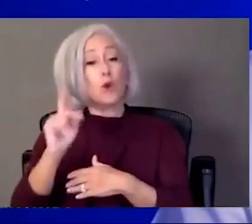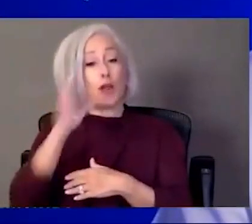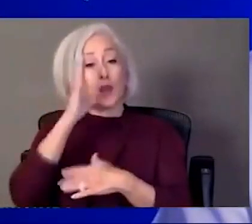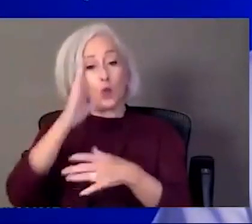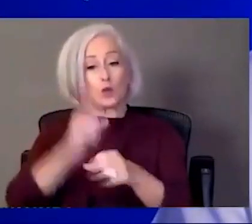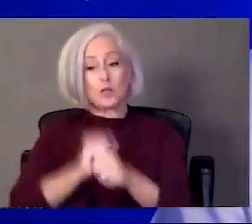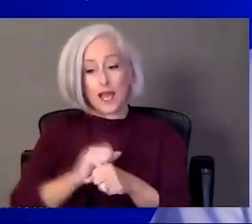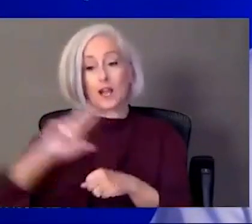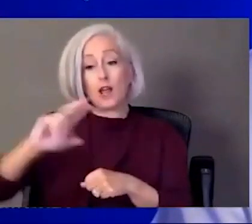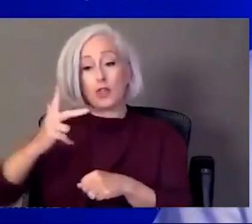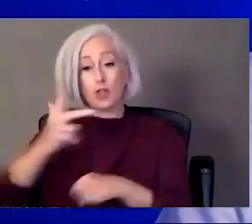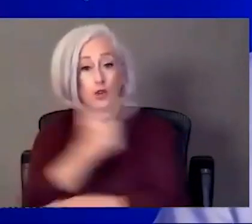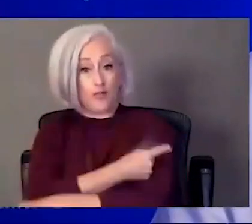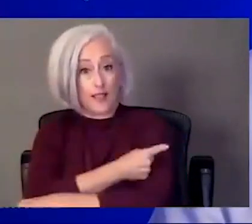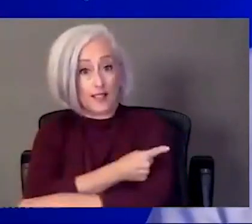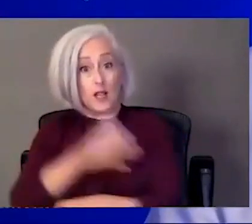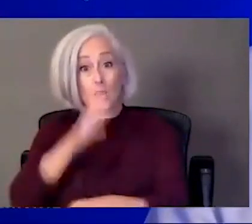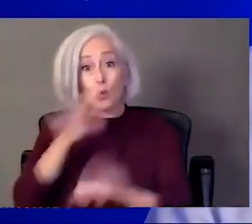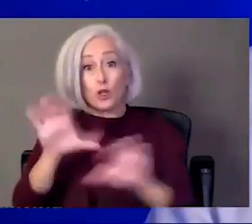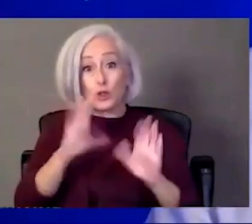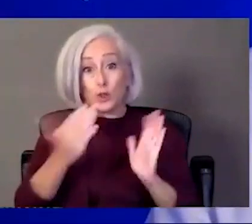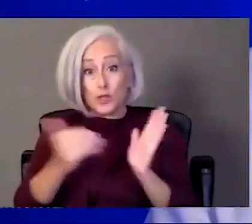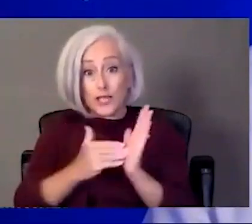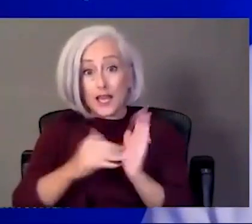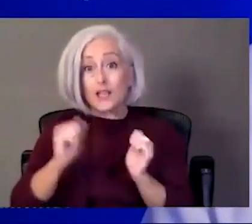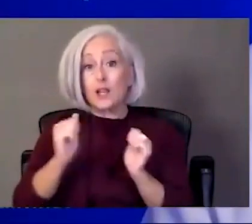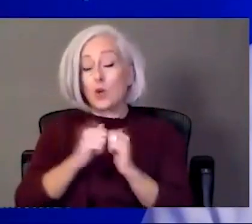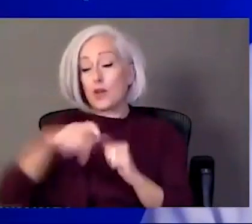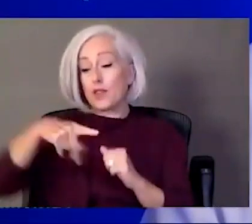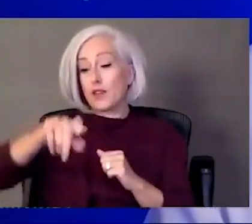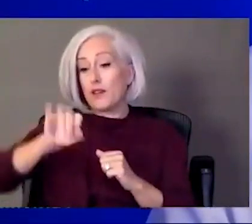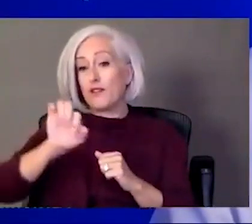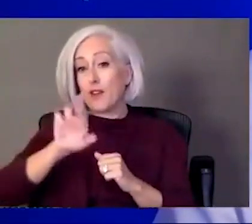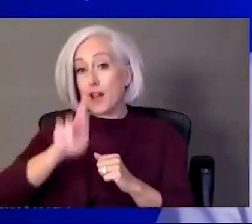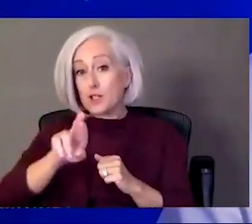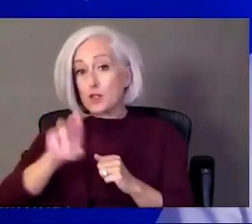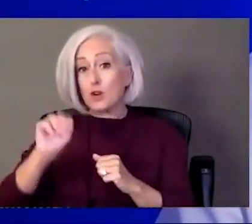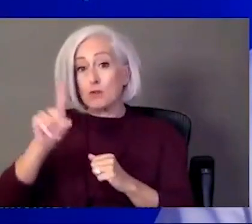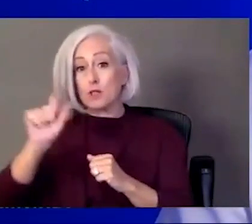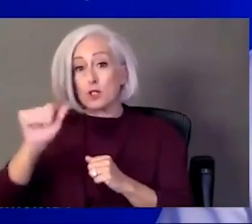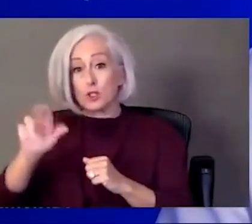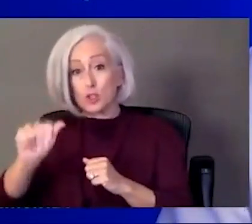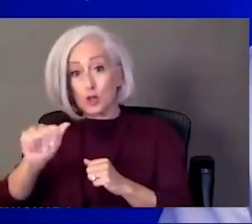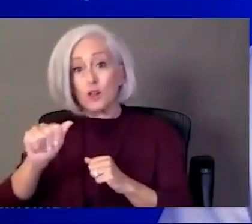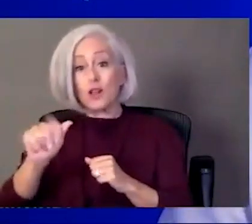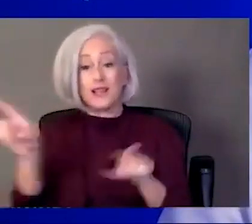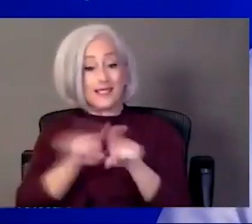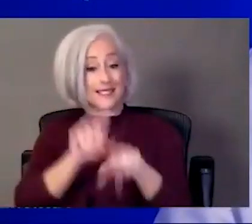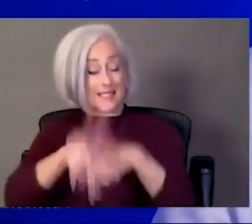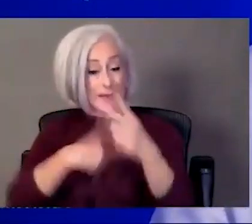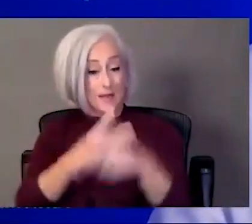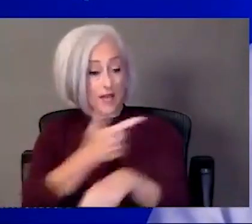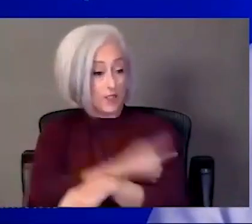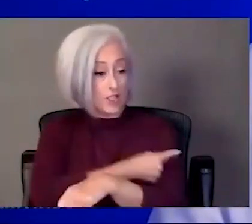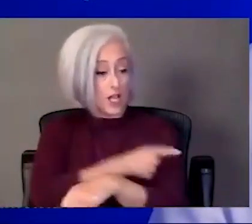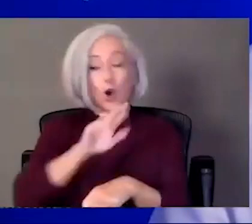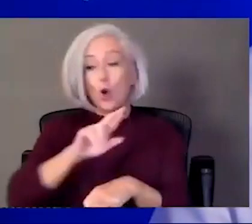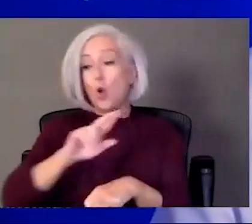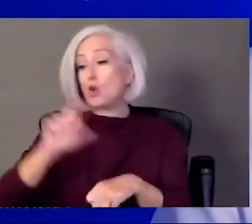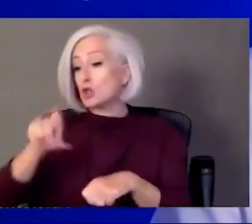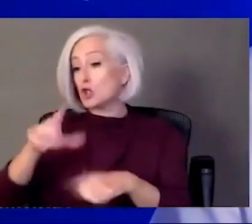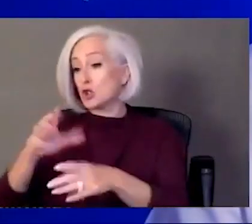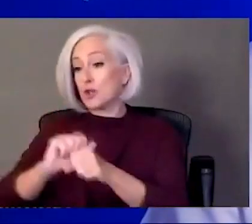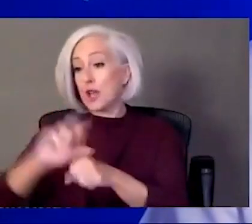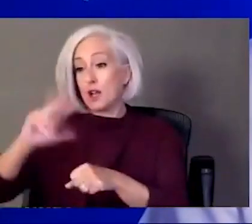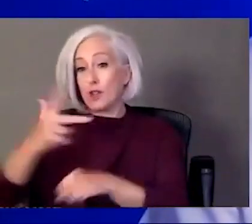get dosed again with the Pfizer or Moderna vaccine, the mRNA that you've already had? or should you get dosed with the viral vector vaccine? Again,